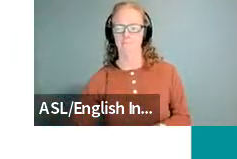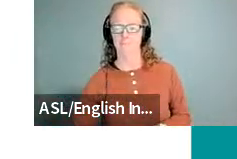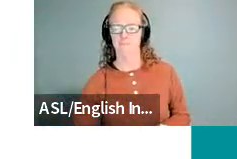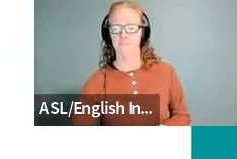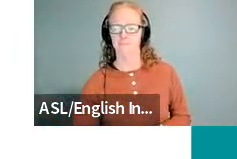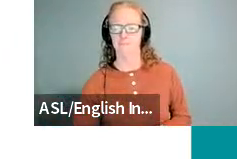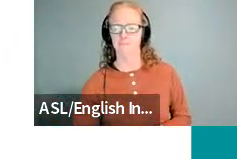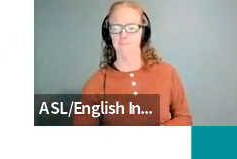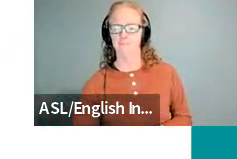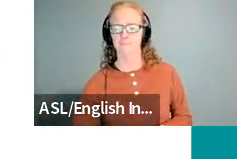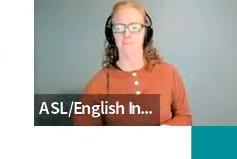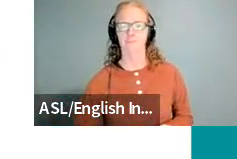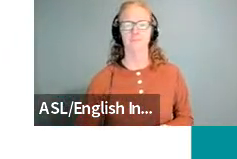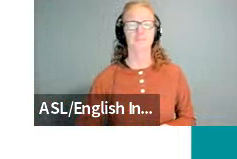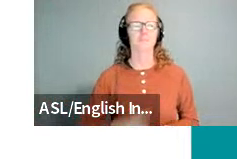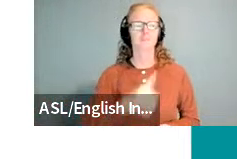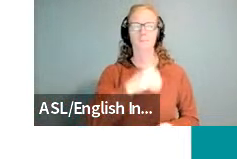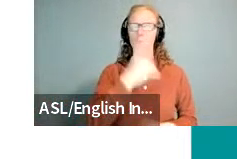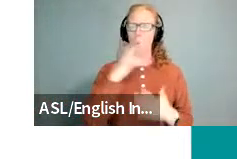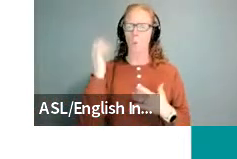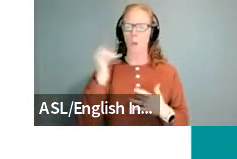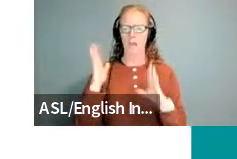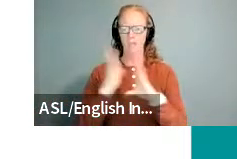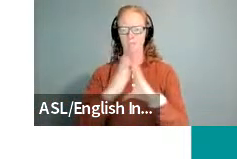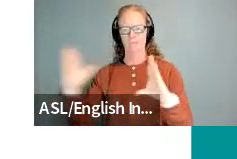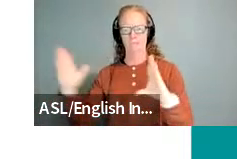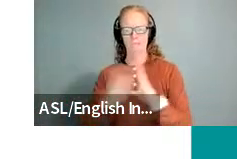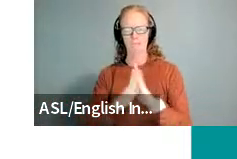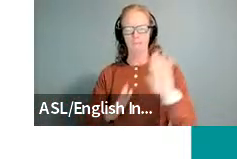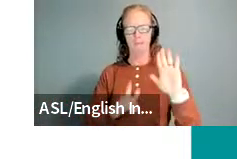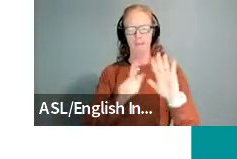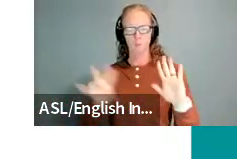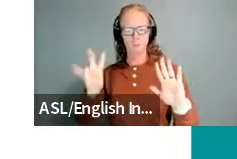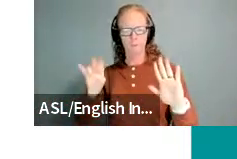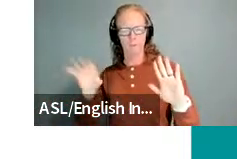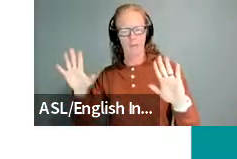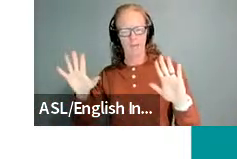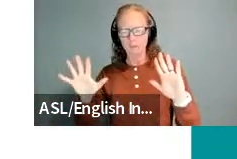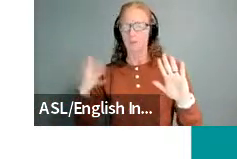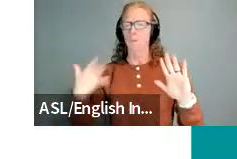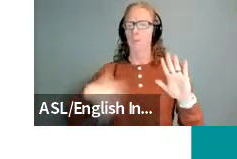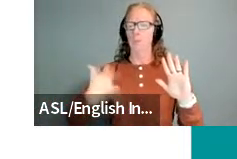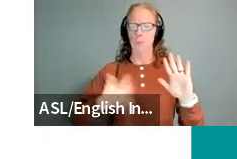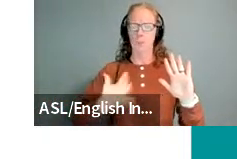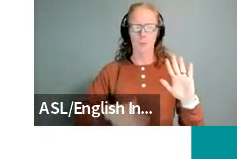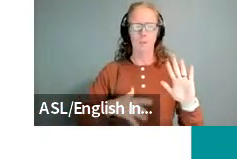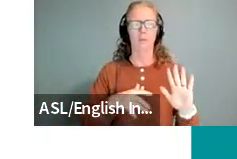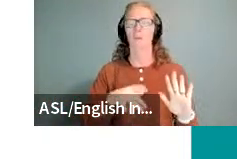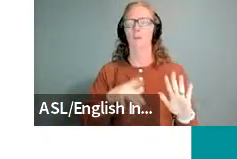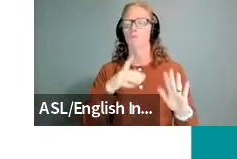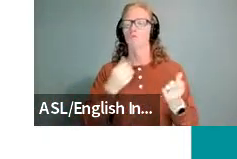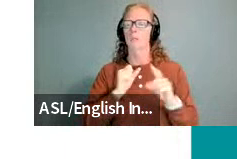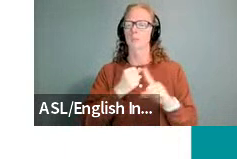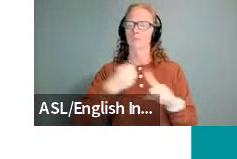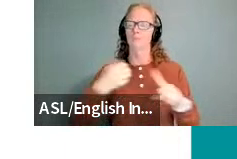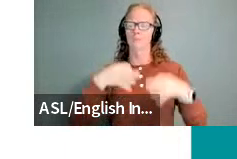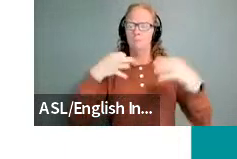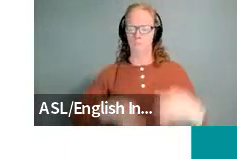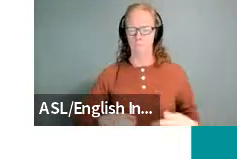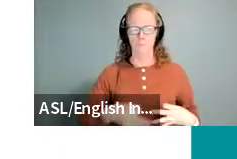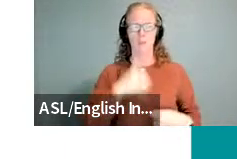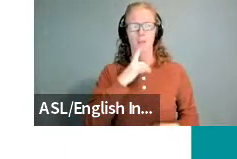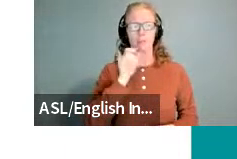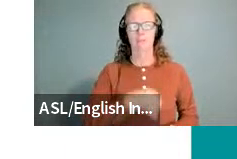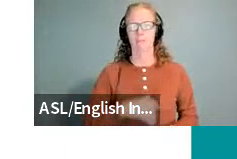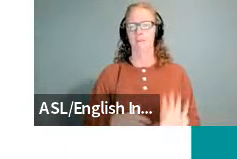difference in the cost estimate, I think, is one of the first questions we get. And so just diving into it a little bit there with an explanation, the